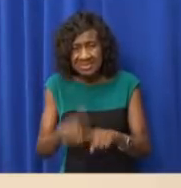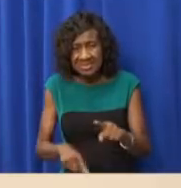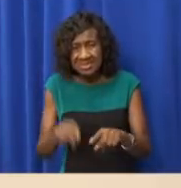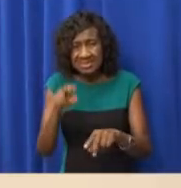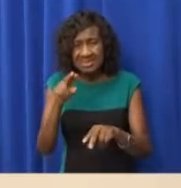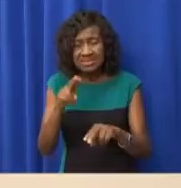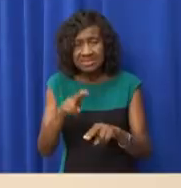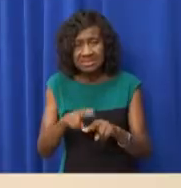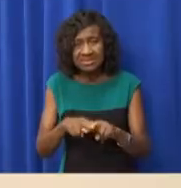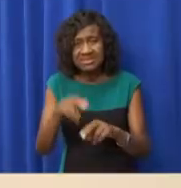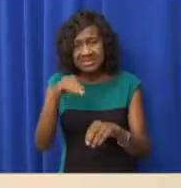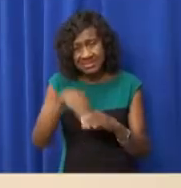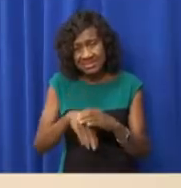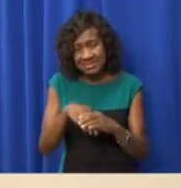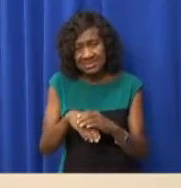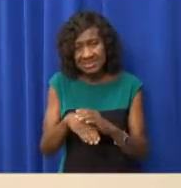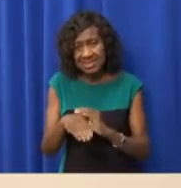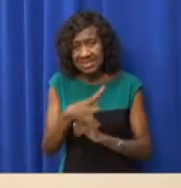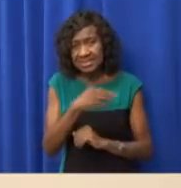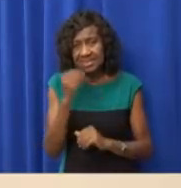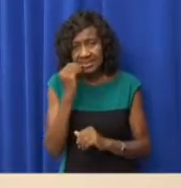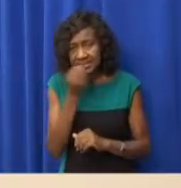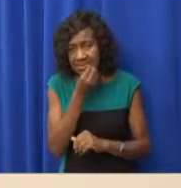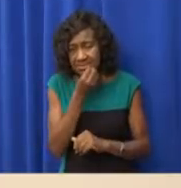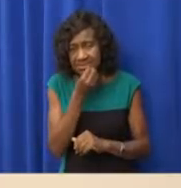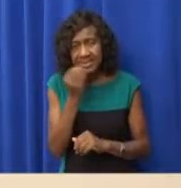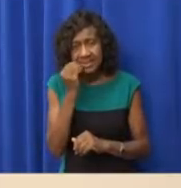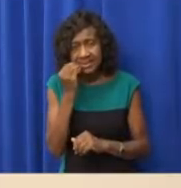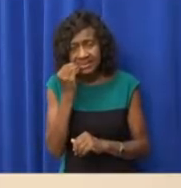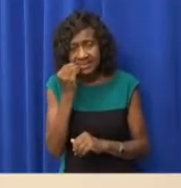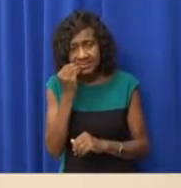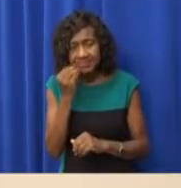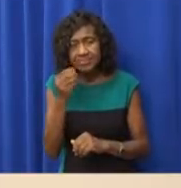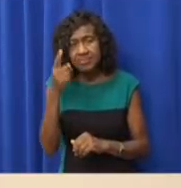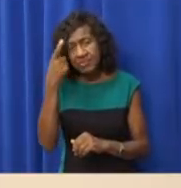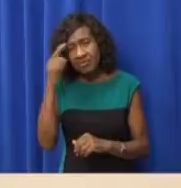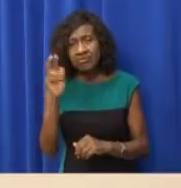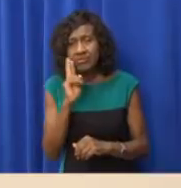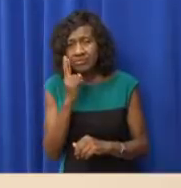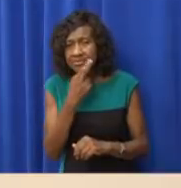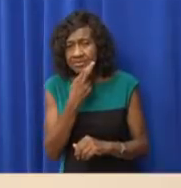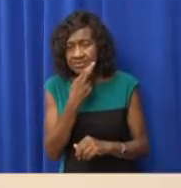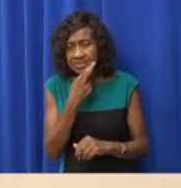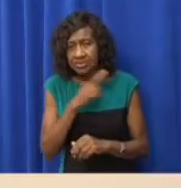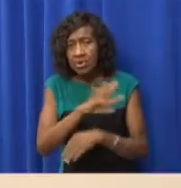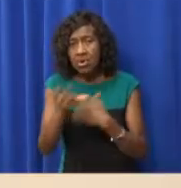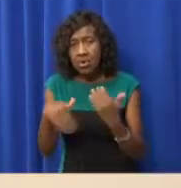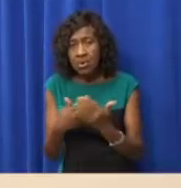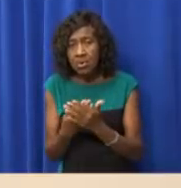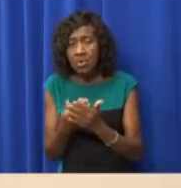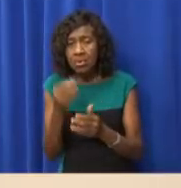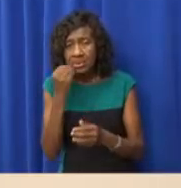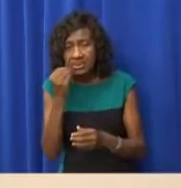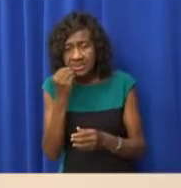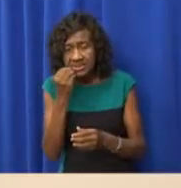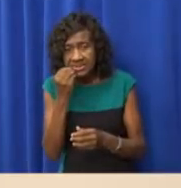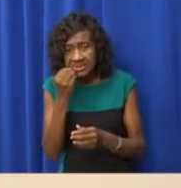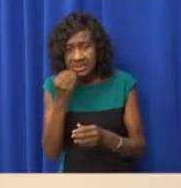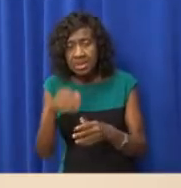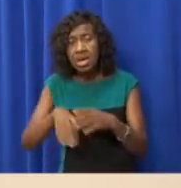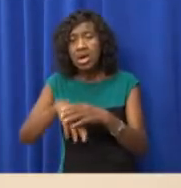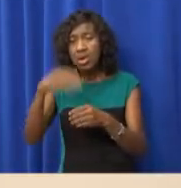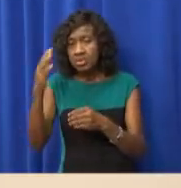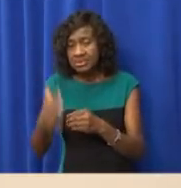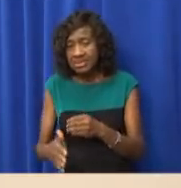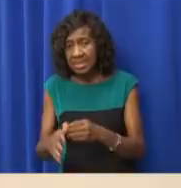restaurant or a bar. Specific to restaurants, all dining must be in an open-air establishment, no enclosed or AC